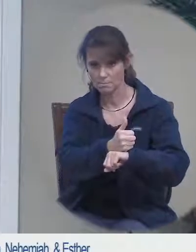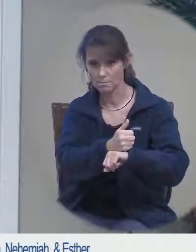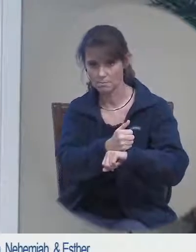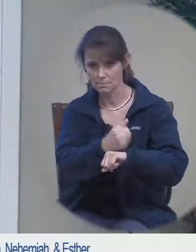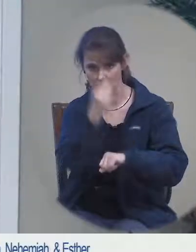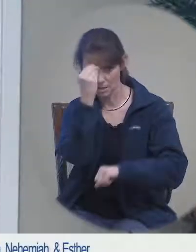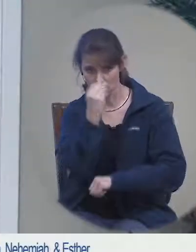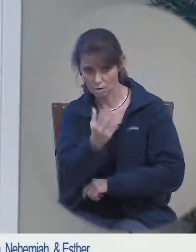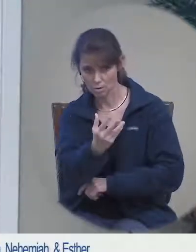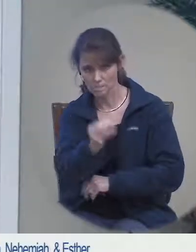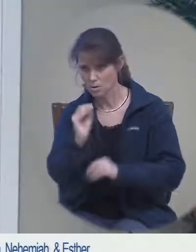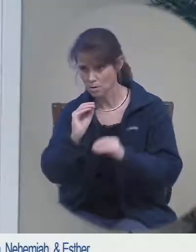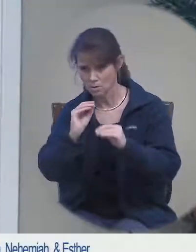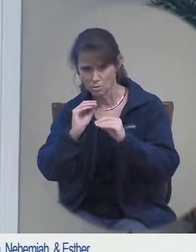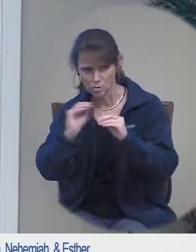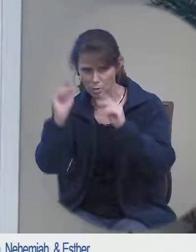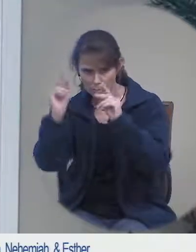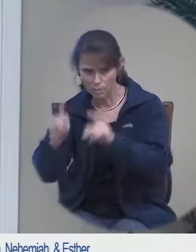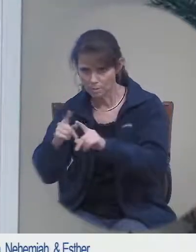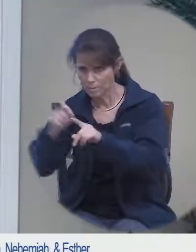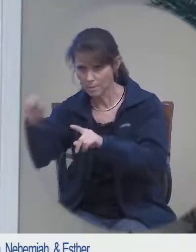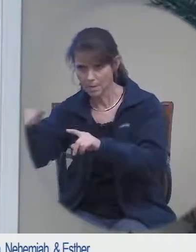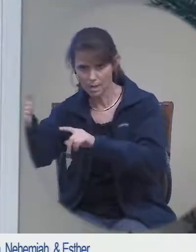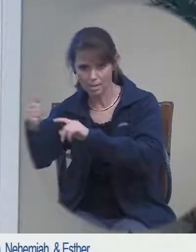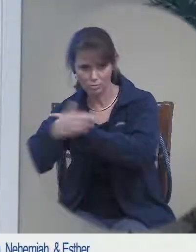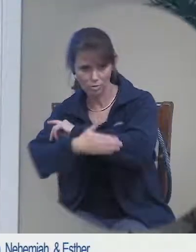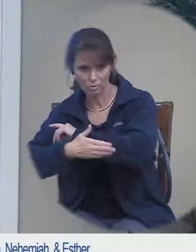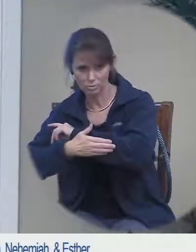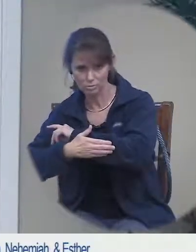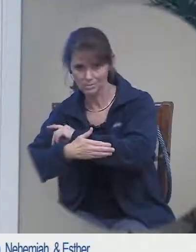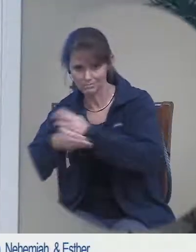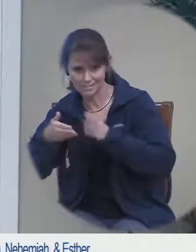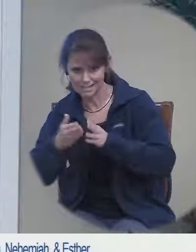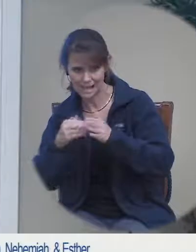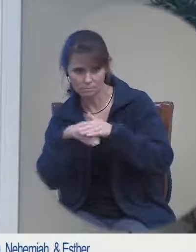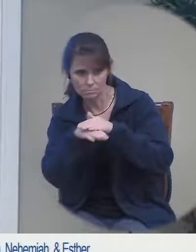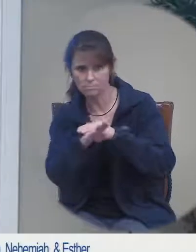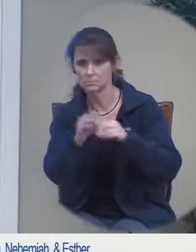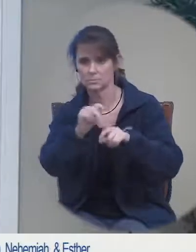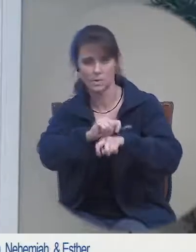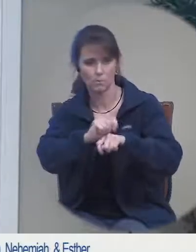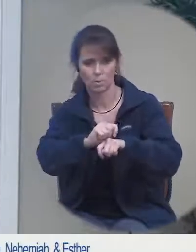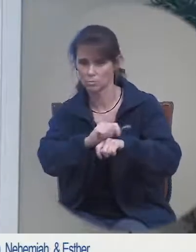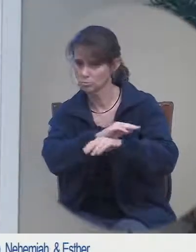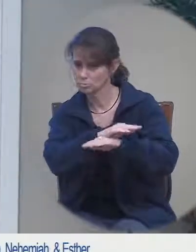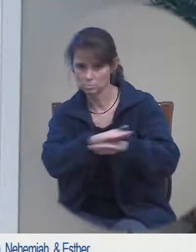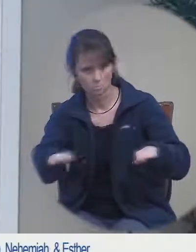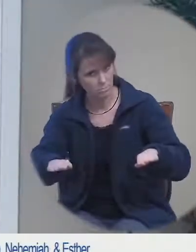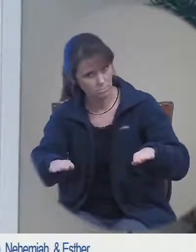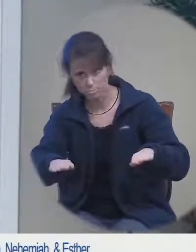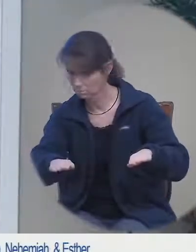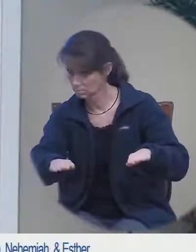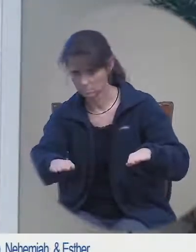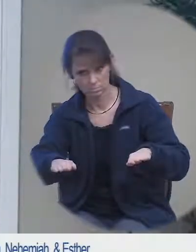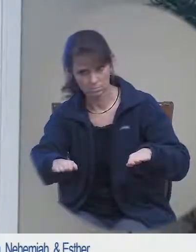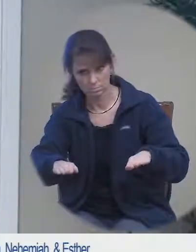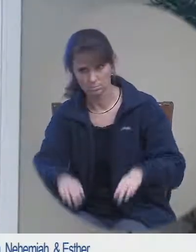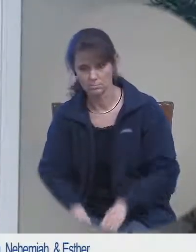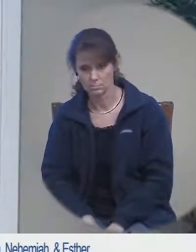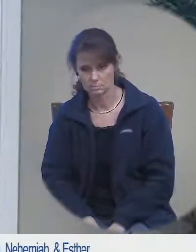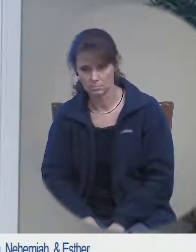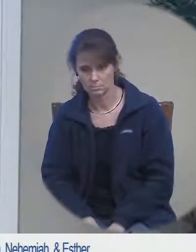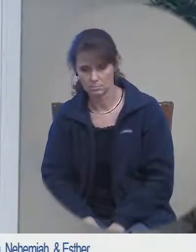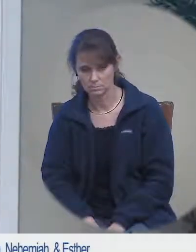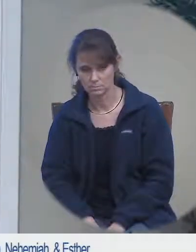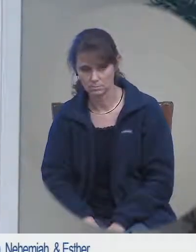once they heard what God's will was. Now, a couple of things. I mean, we've made this point a couple of different